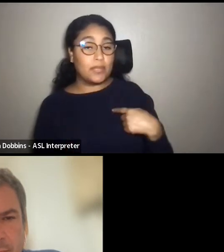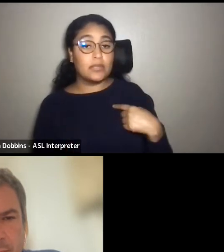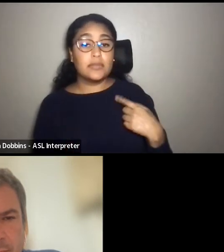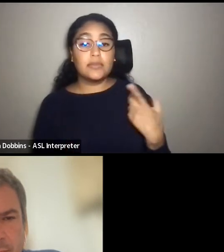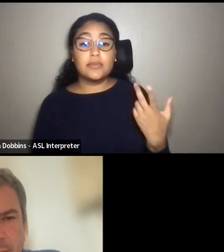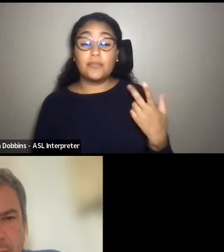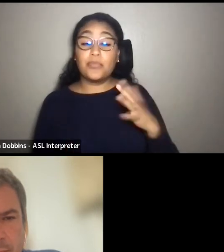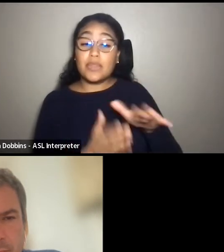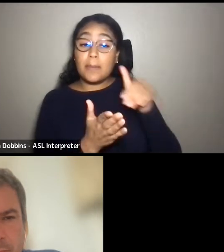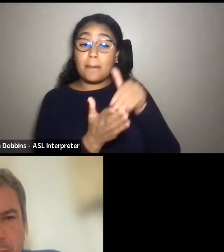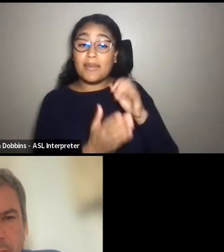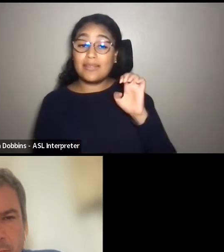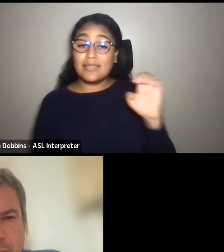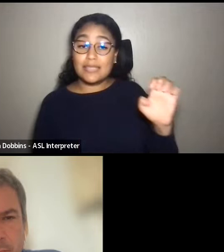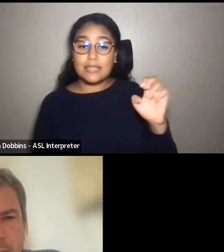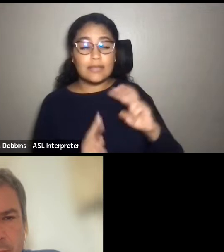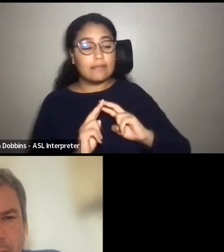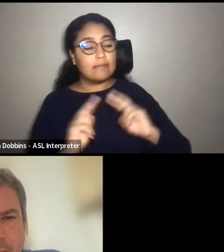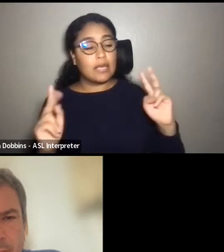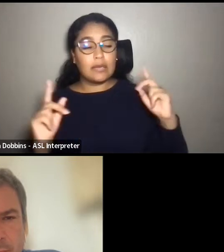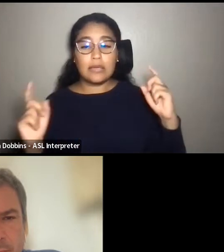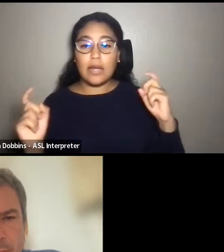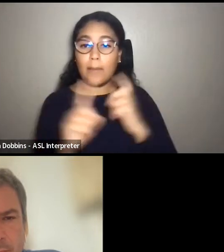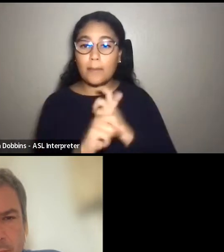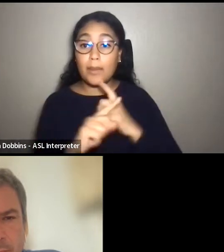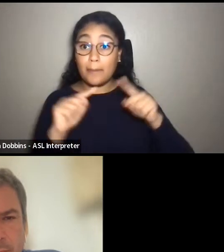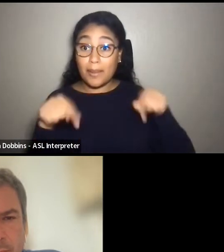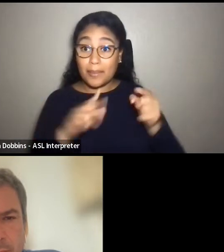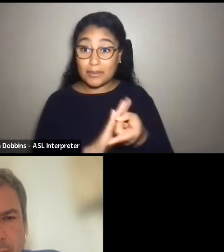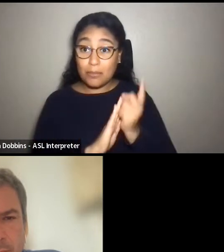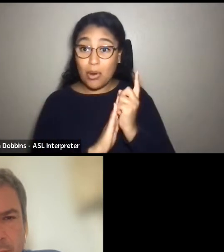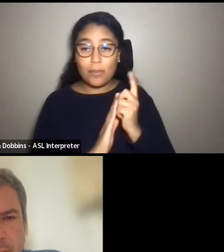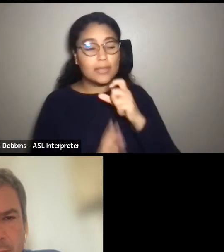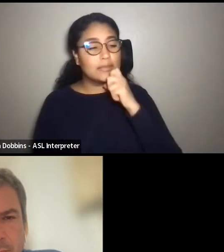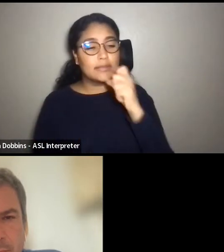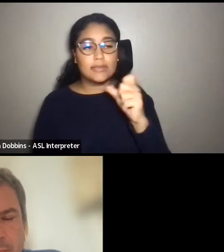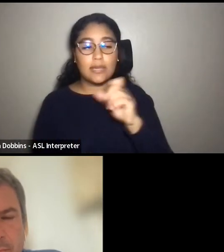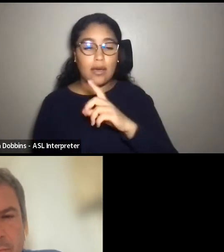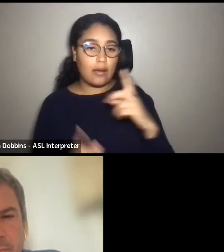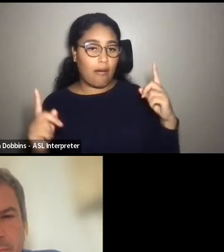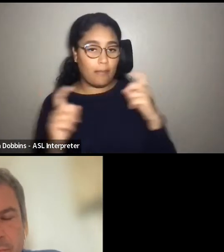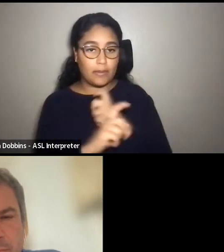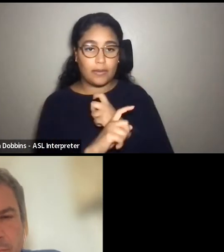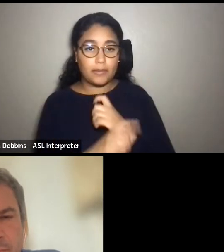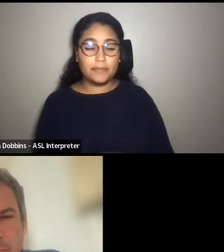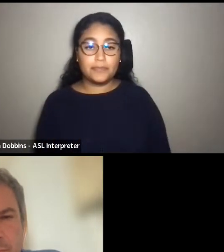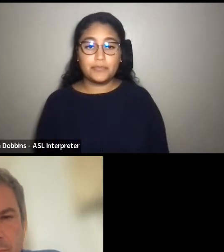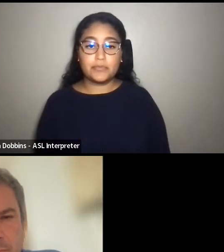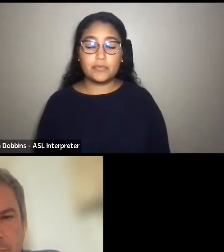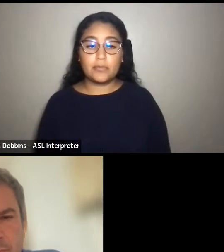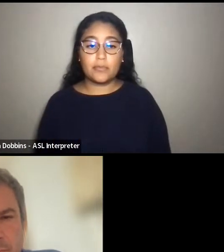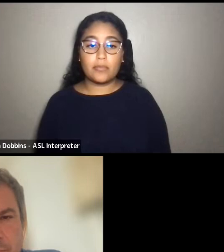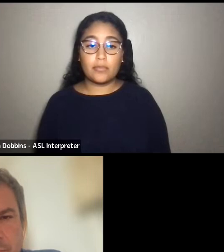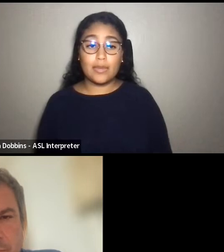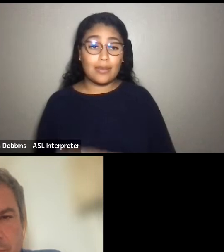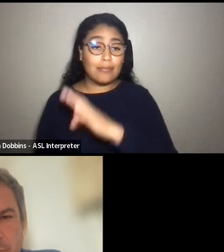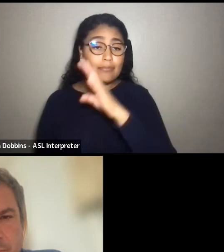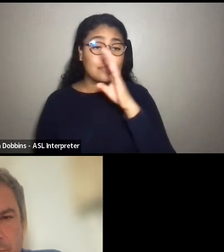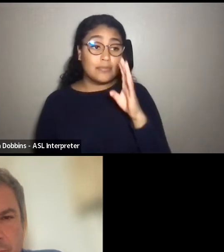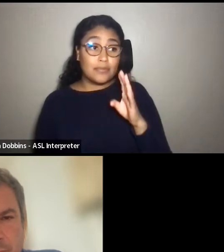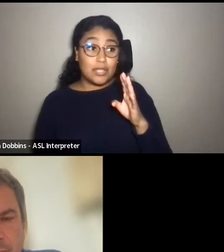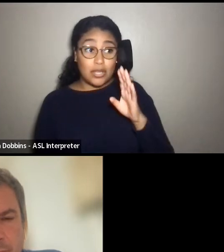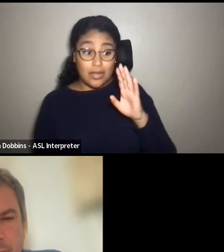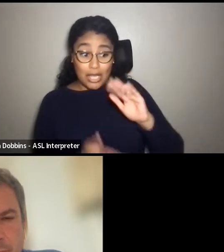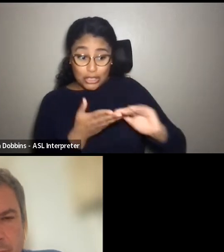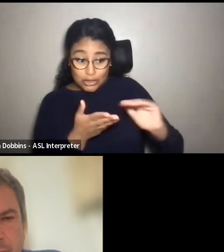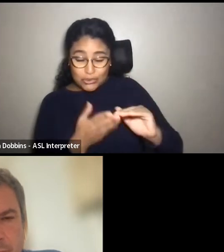The Middle East is very complicated, but this moment is not. That there is never an excuse for the